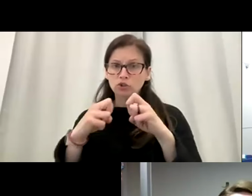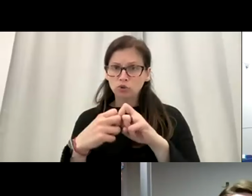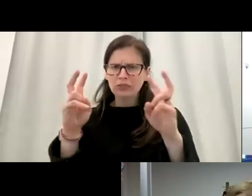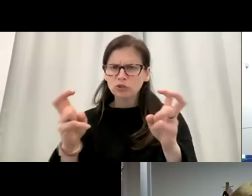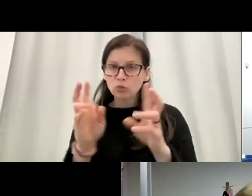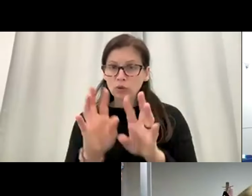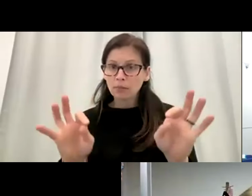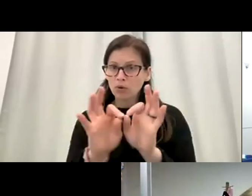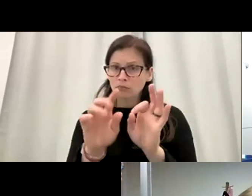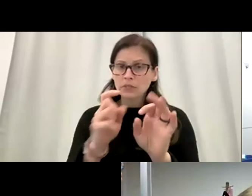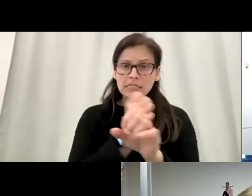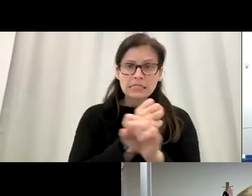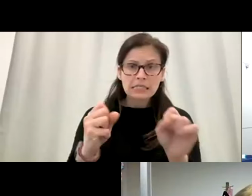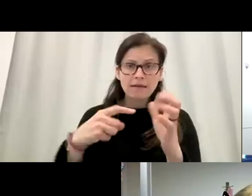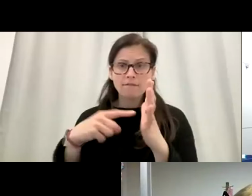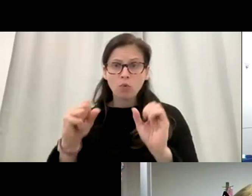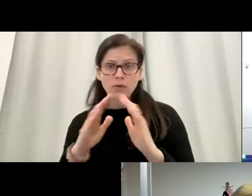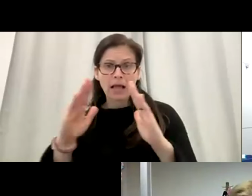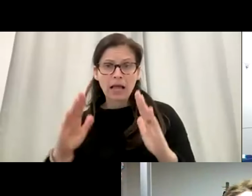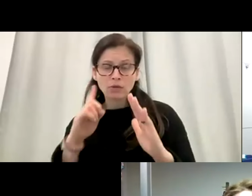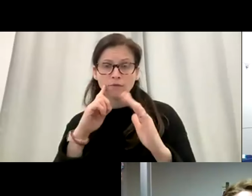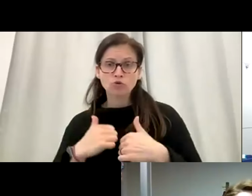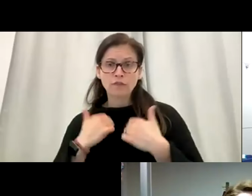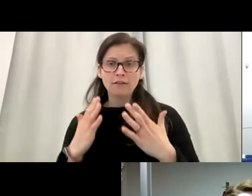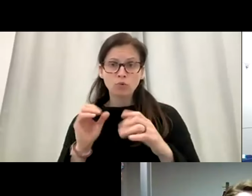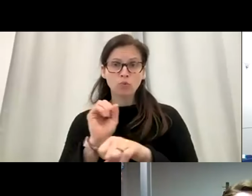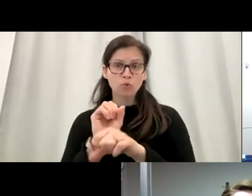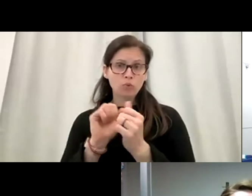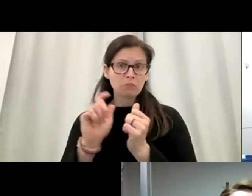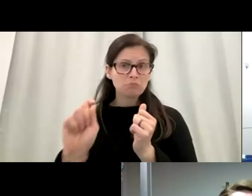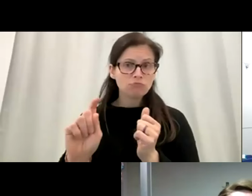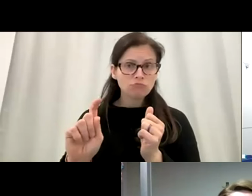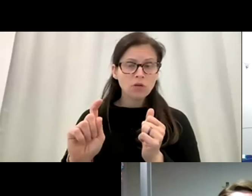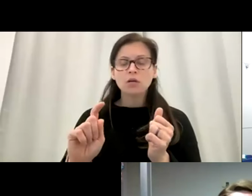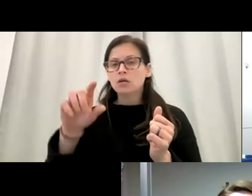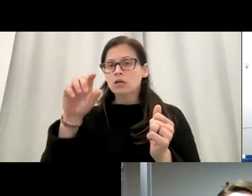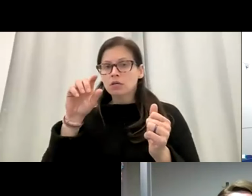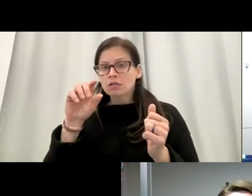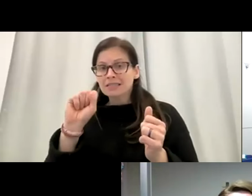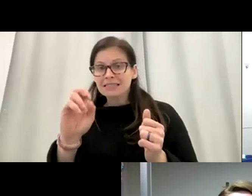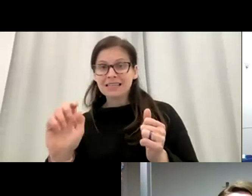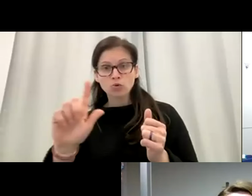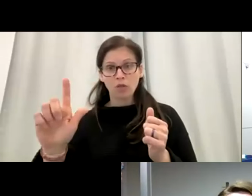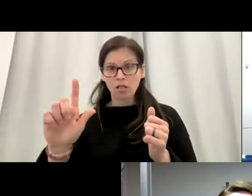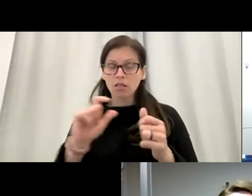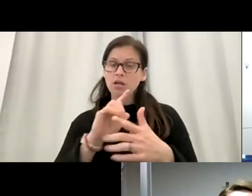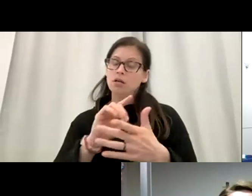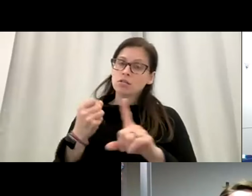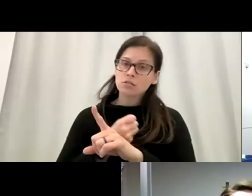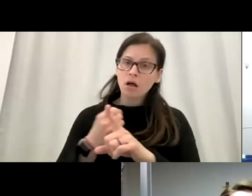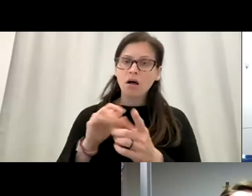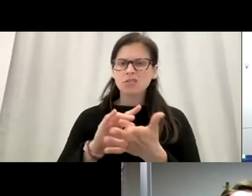Like, is it safe and affordable housing for survivors you work with, strengthening sexual assault protection orders, or making sure